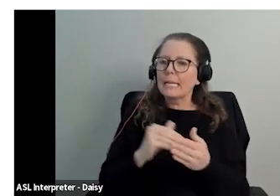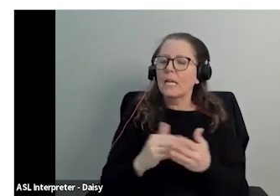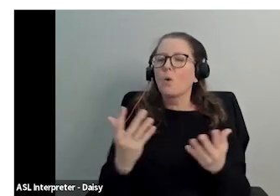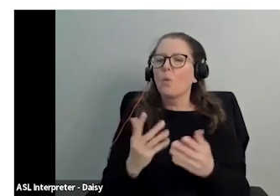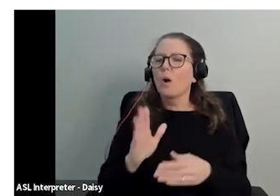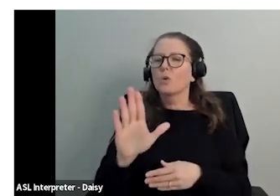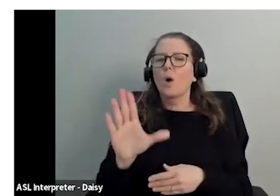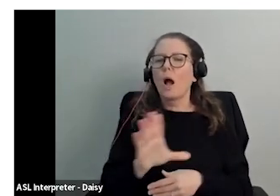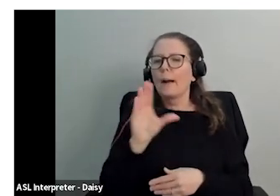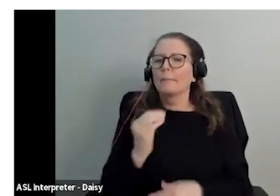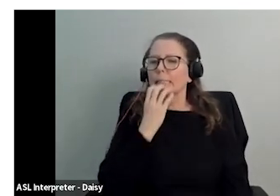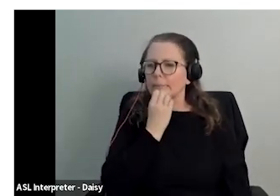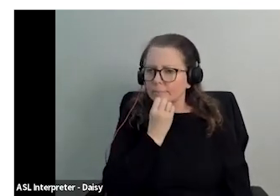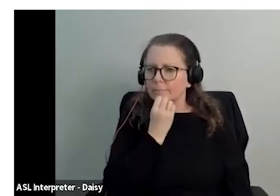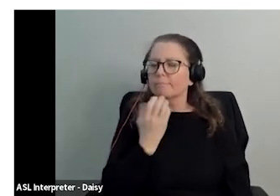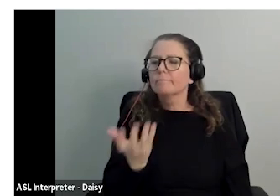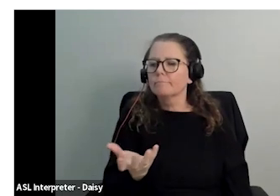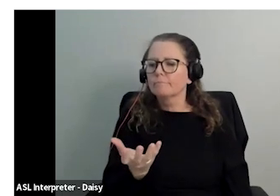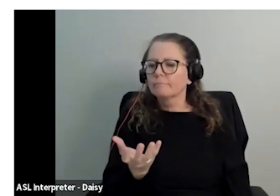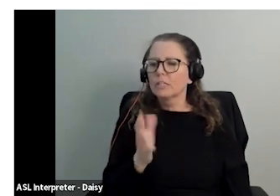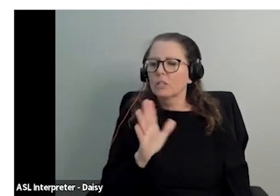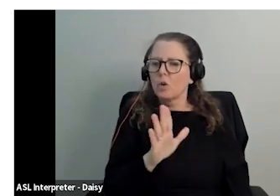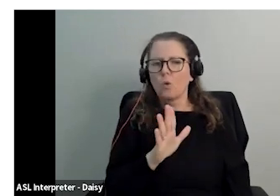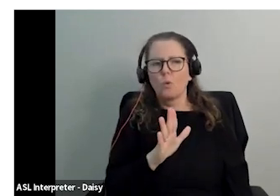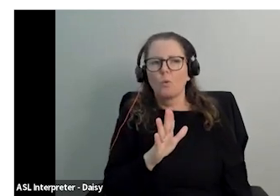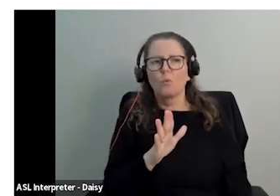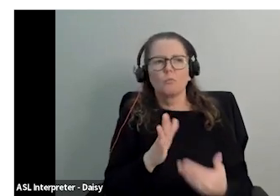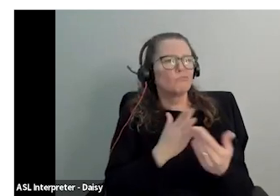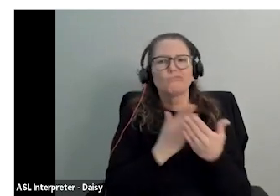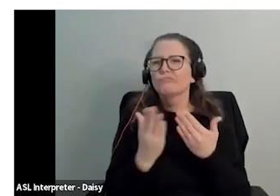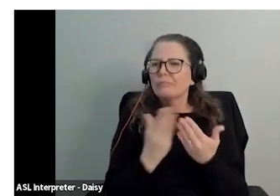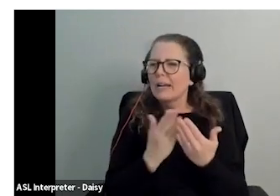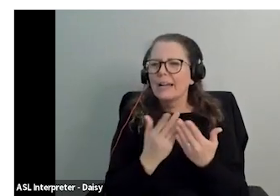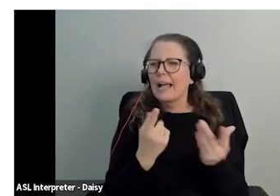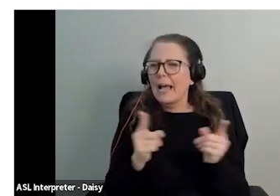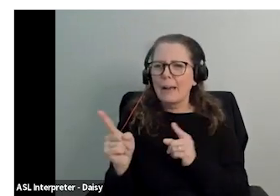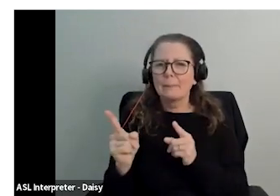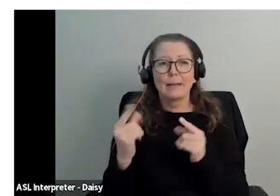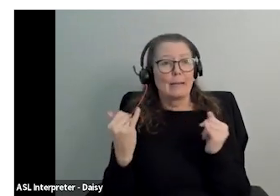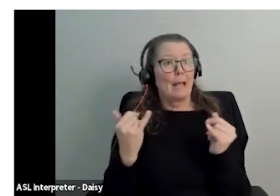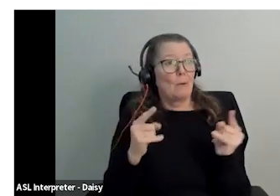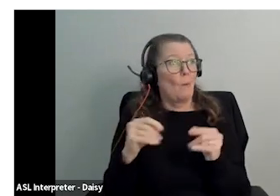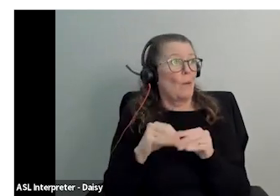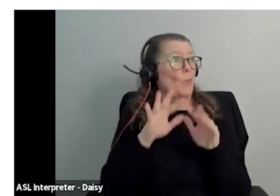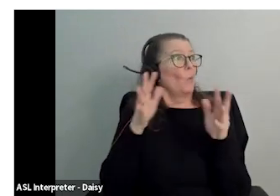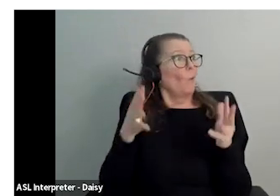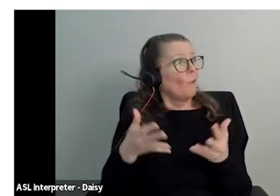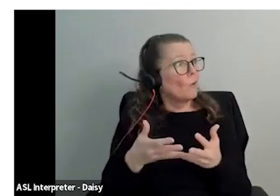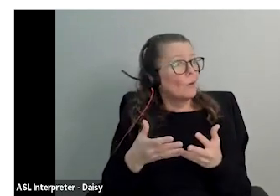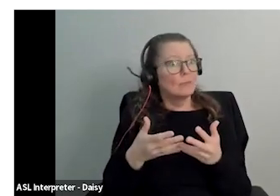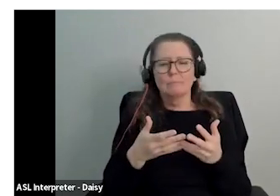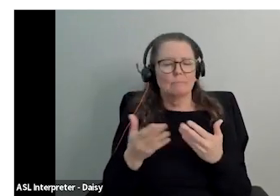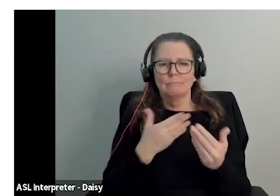company. And I think that's something that you can, regardless of the, whatever's happening in the world at the moment, you